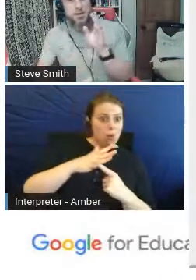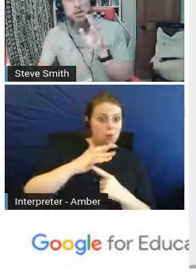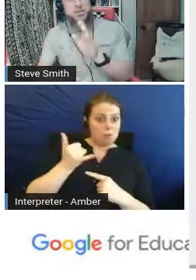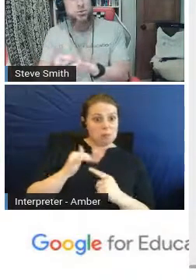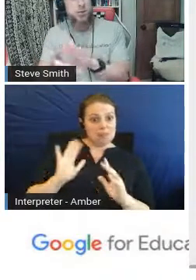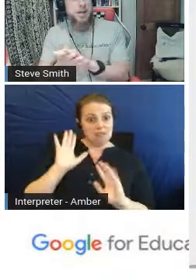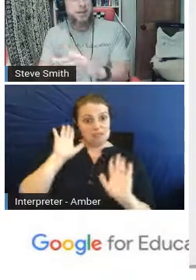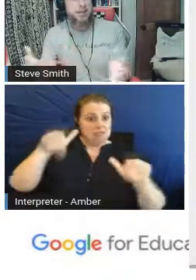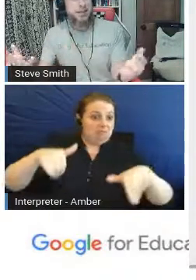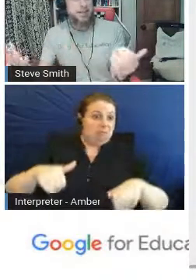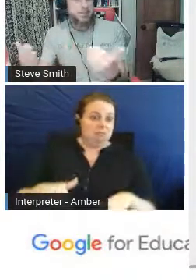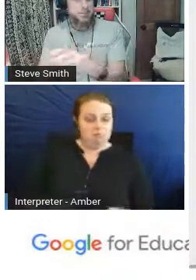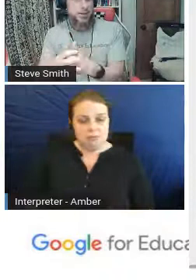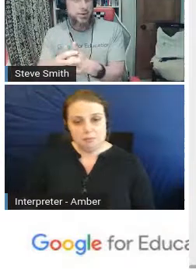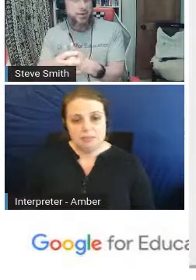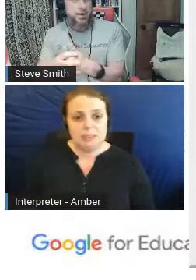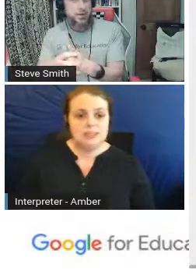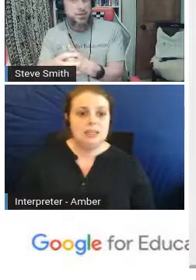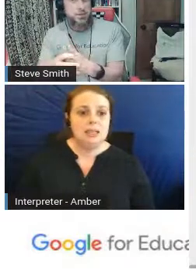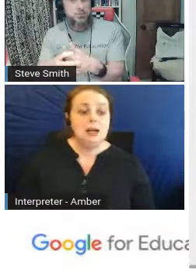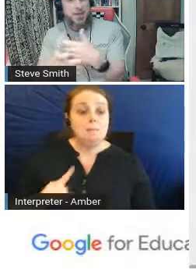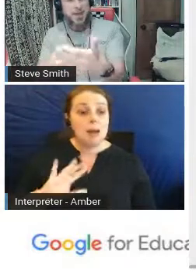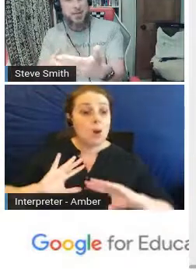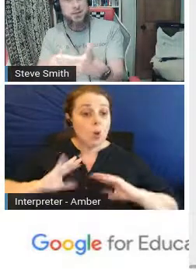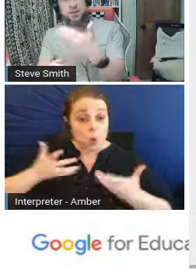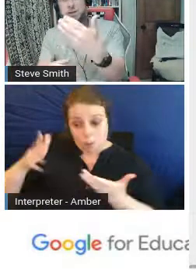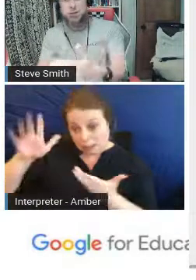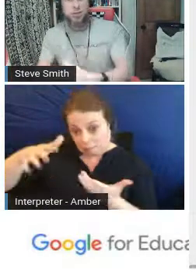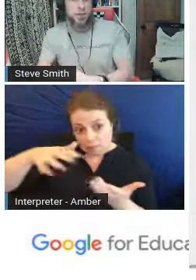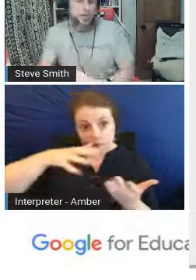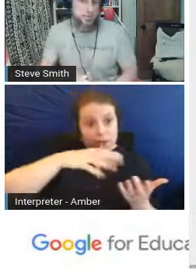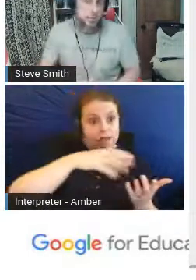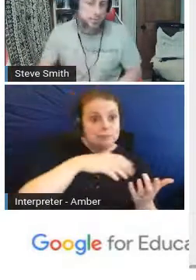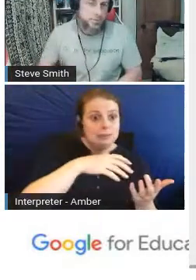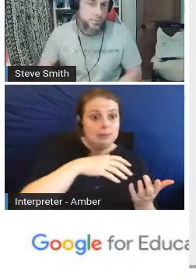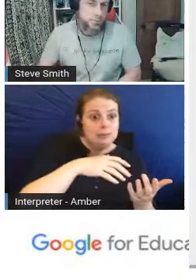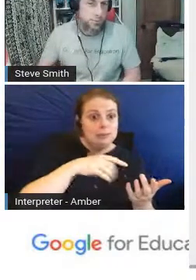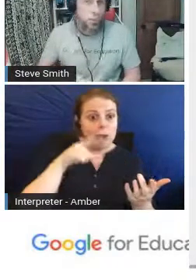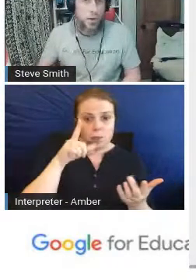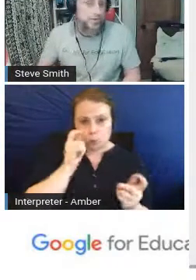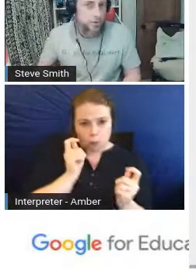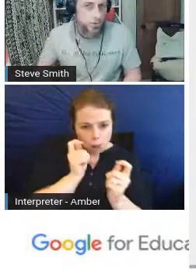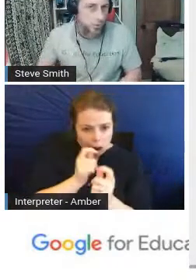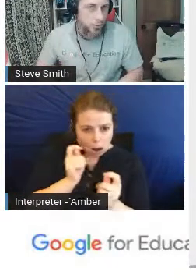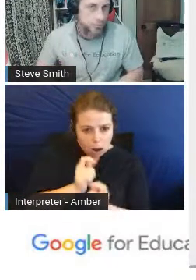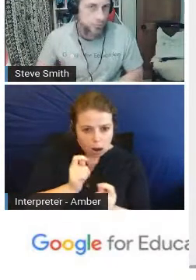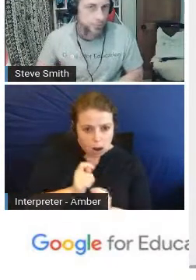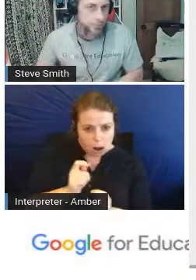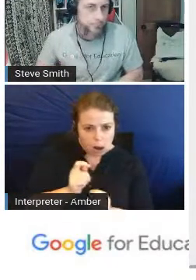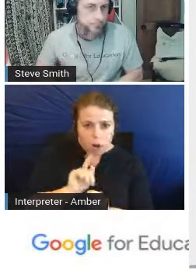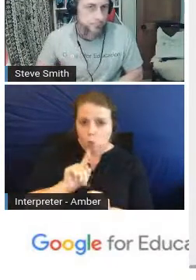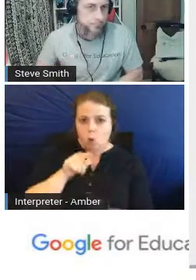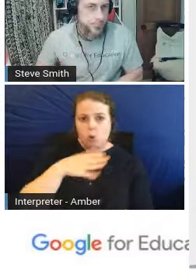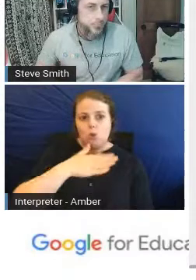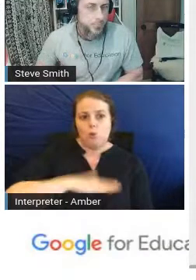are, it's automatically collecting this data in the background, and you can customize this to whatever you want it to